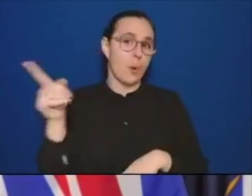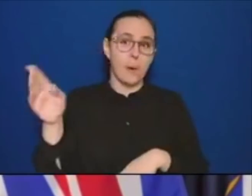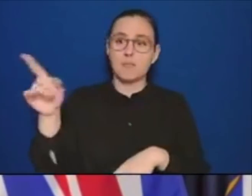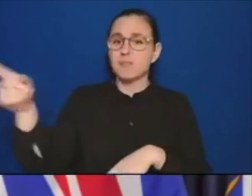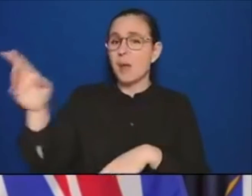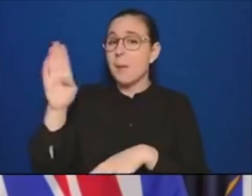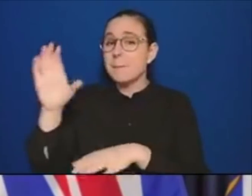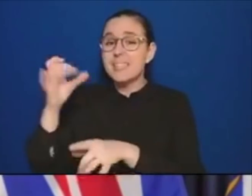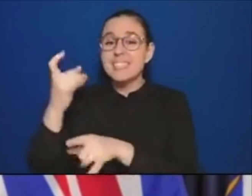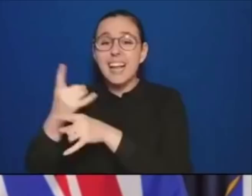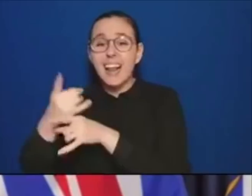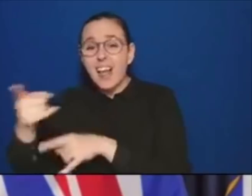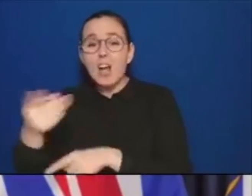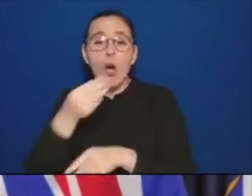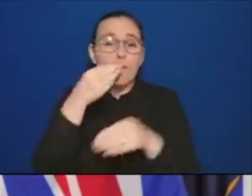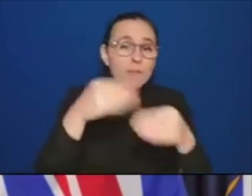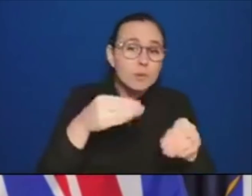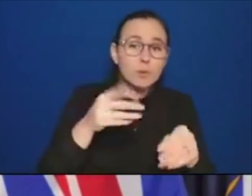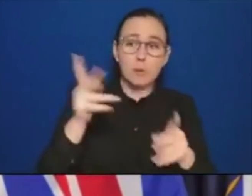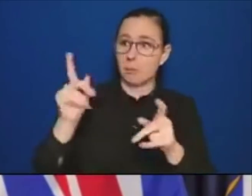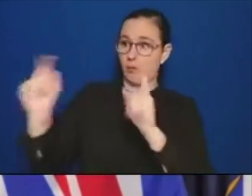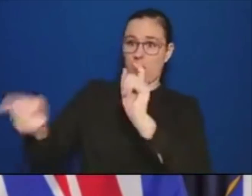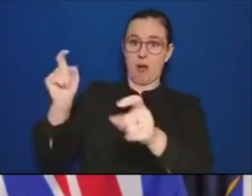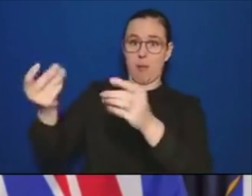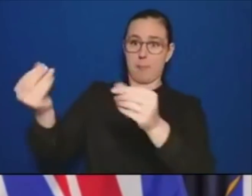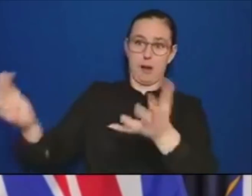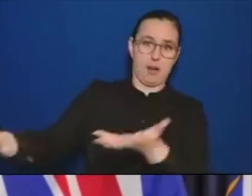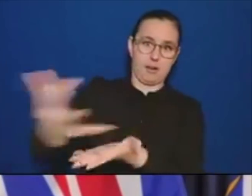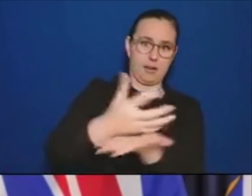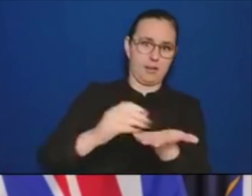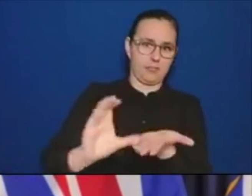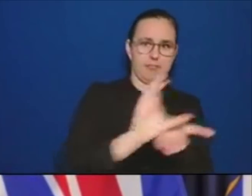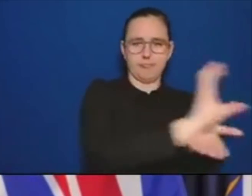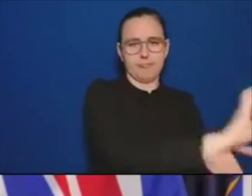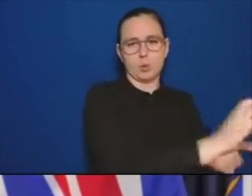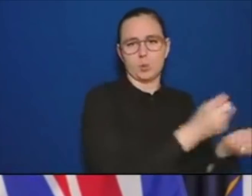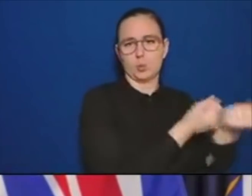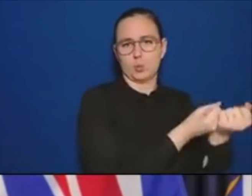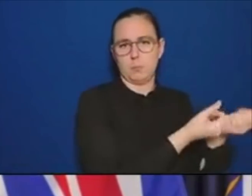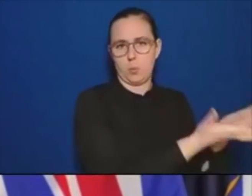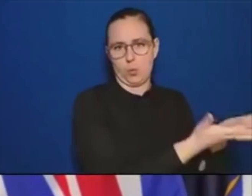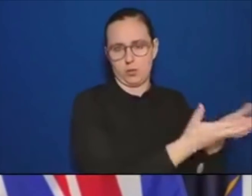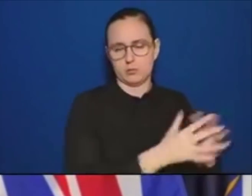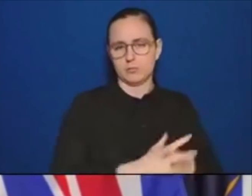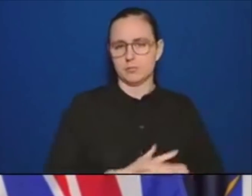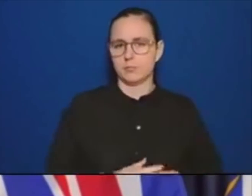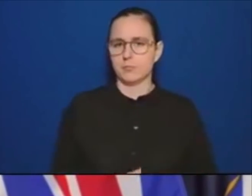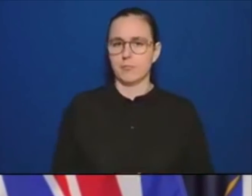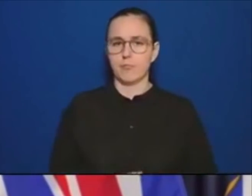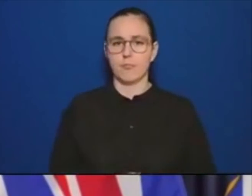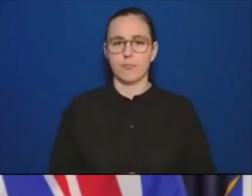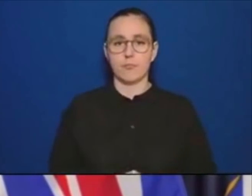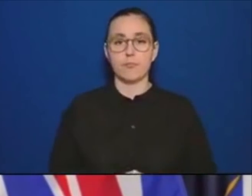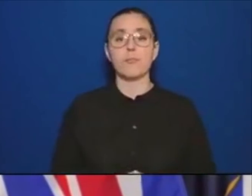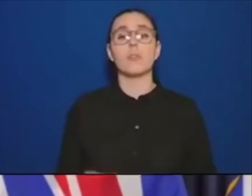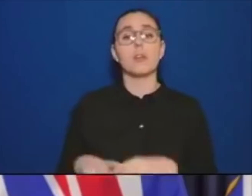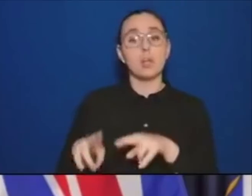organizations. Through monumental efforts, roads and railways are starting to reopen and move